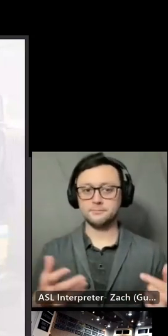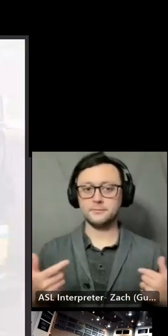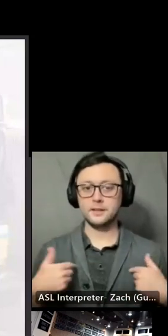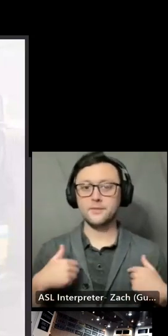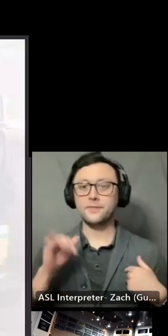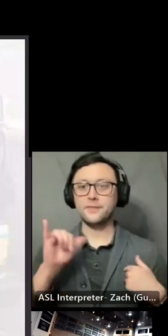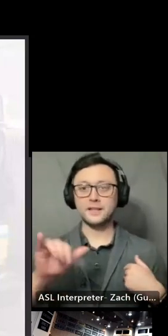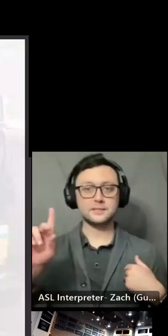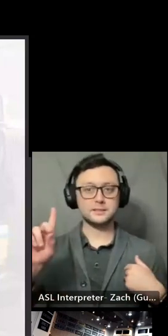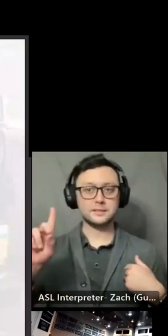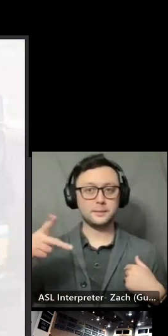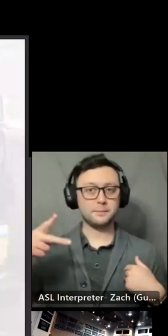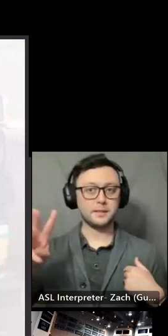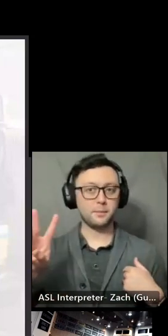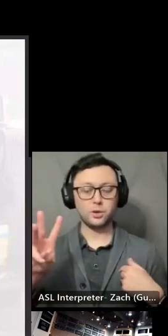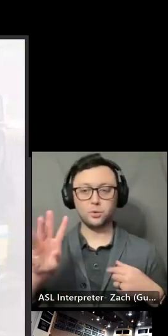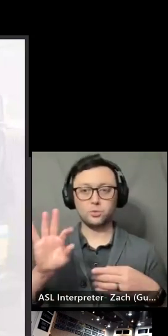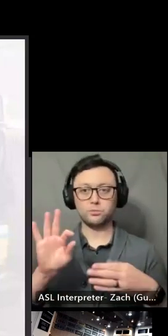are there today.